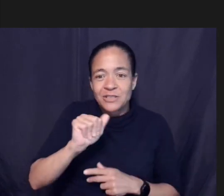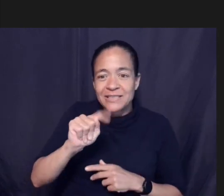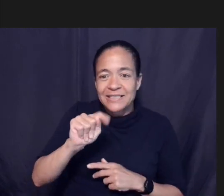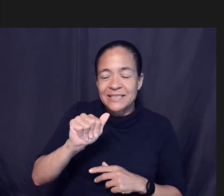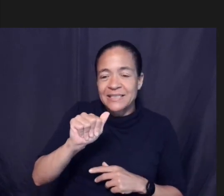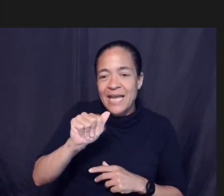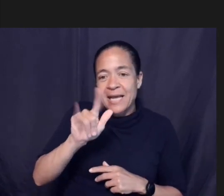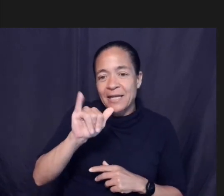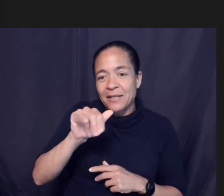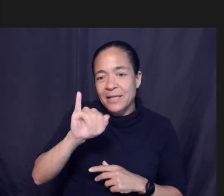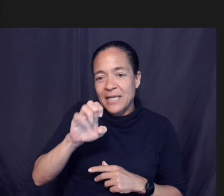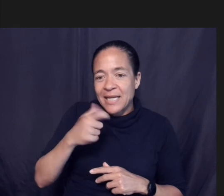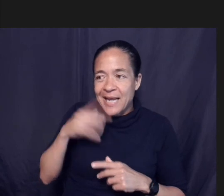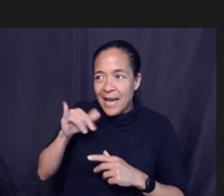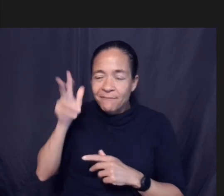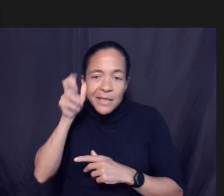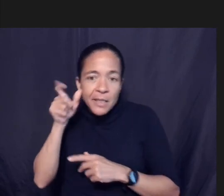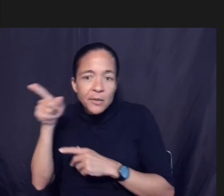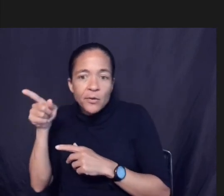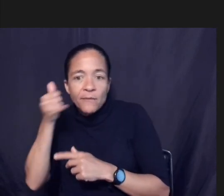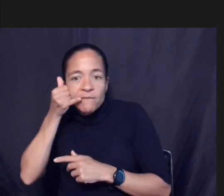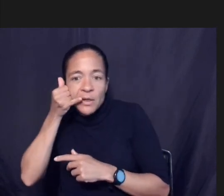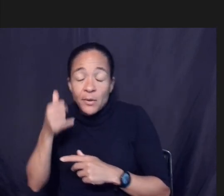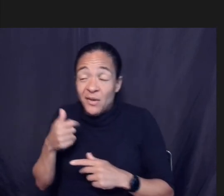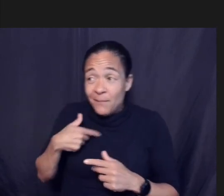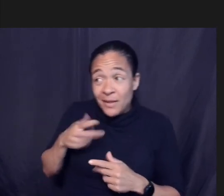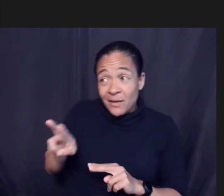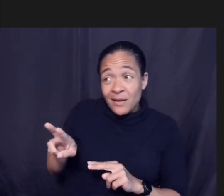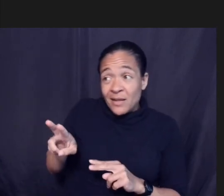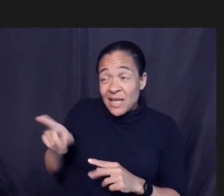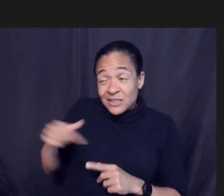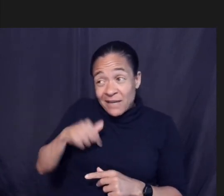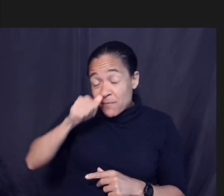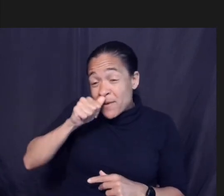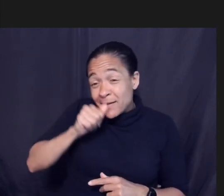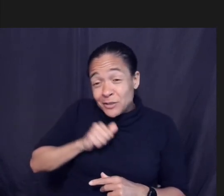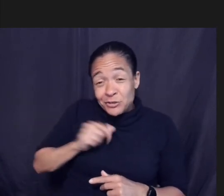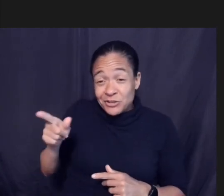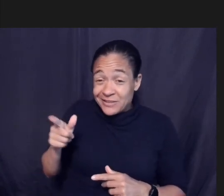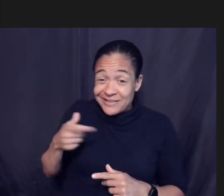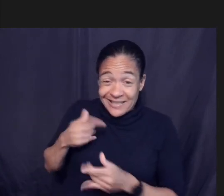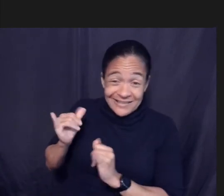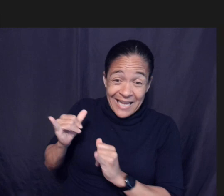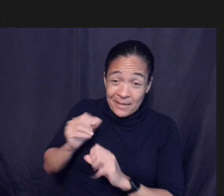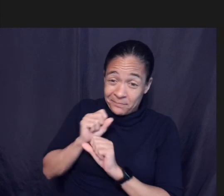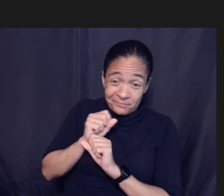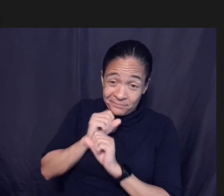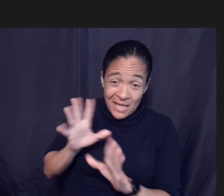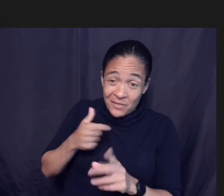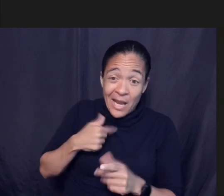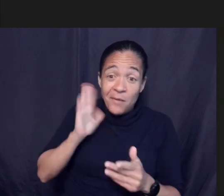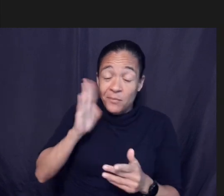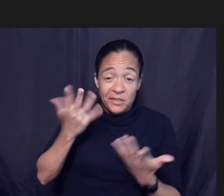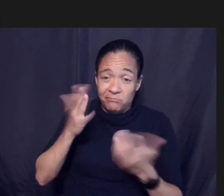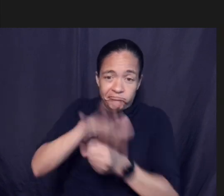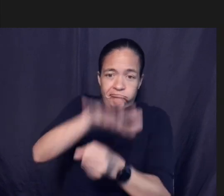hearing Laura on the phone. It's like, I don't know how you do it. I don't know how you have the patience to do it. Like, I would already lost